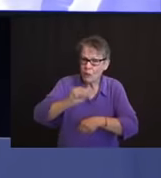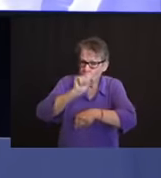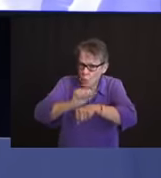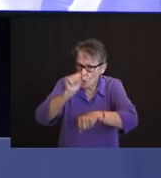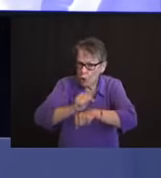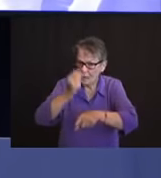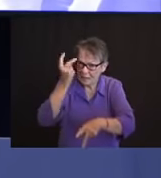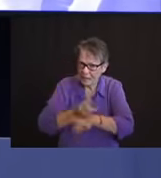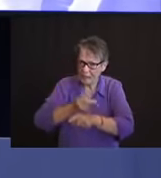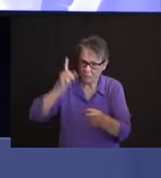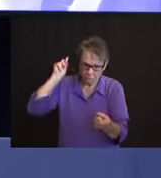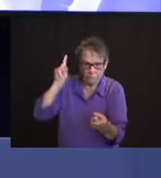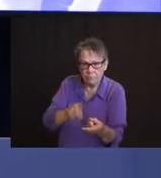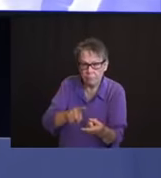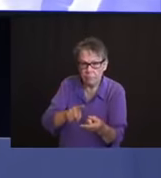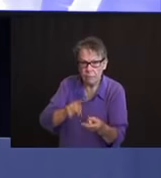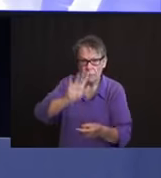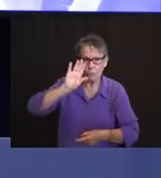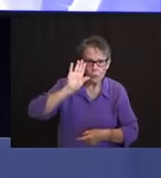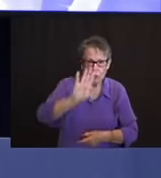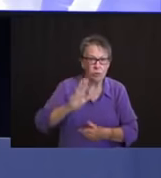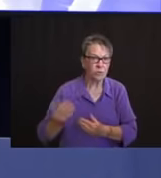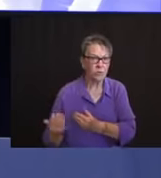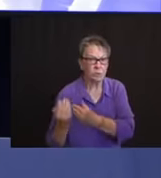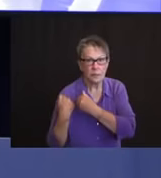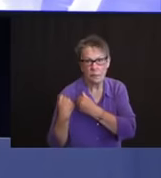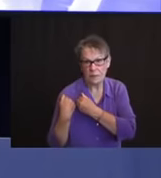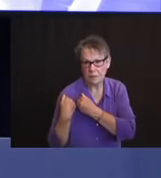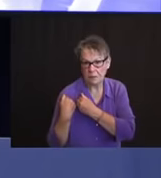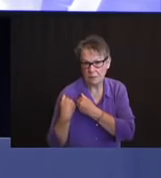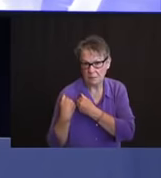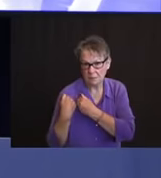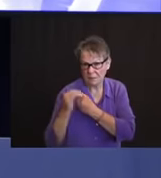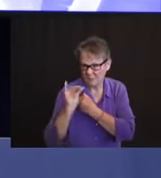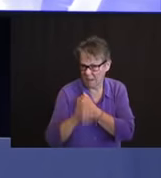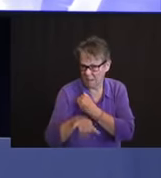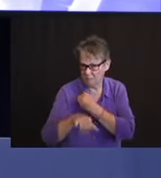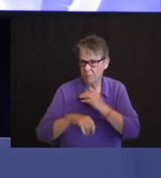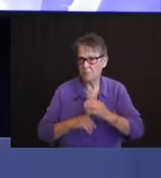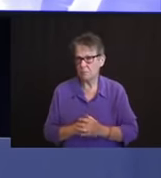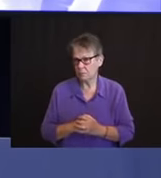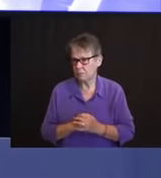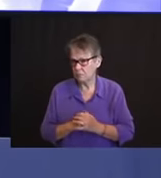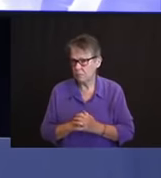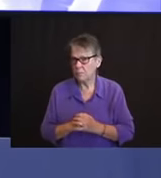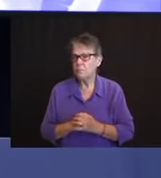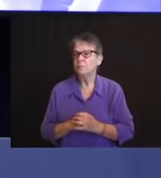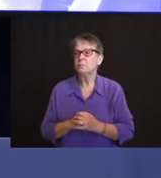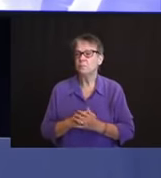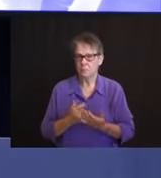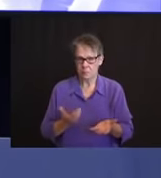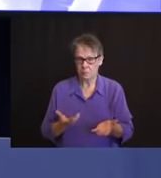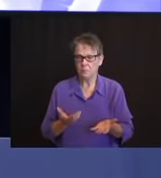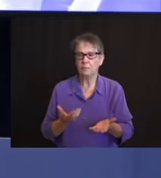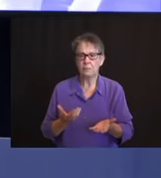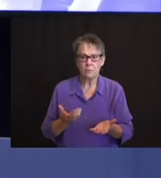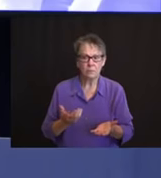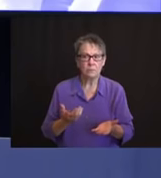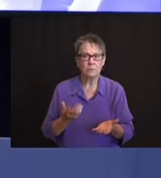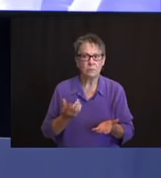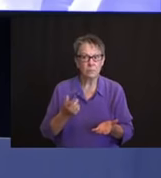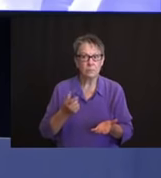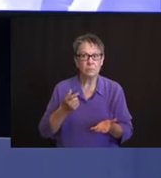COVID-19 pandemic, the department is also concerned that the overdose epidemic will not only persist,